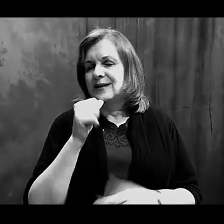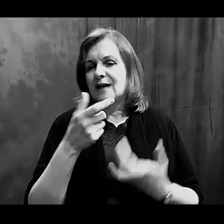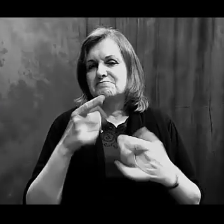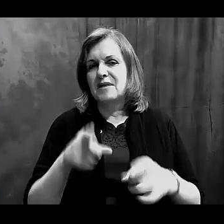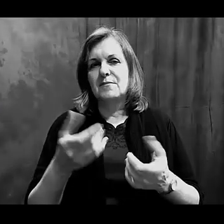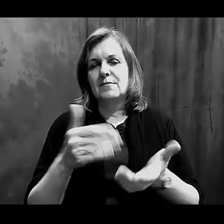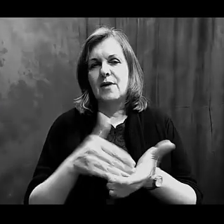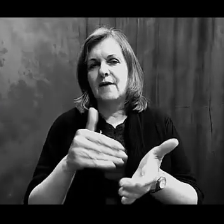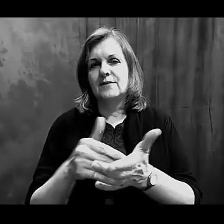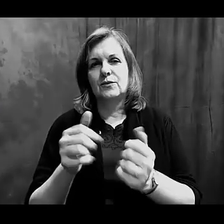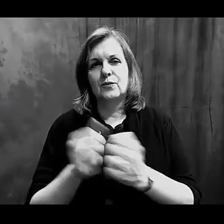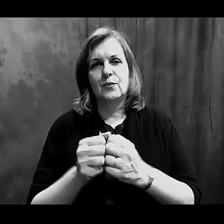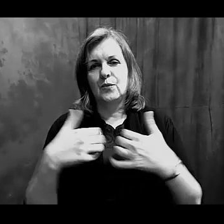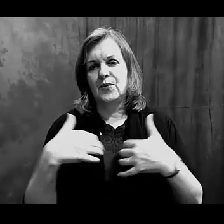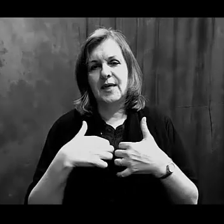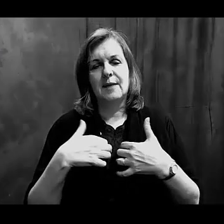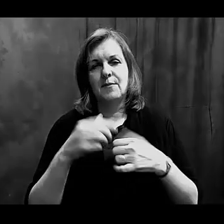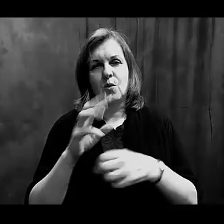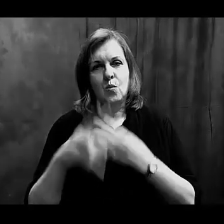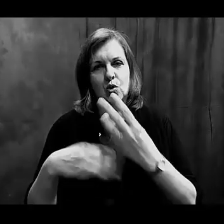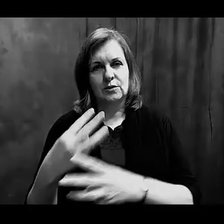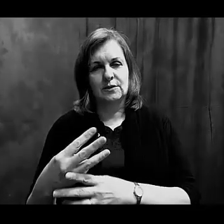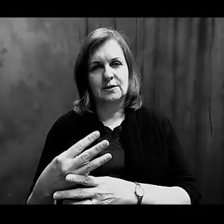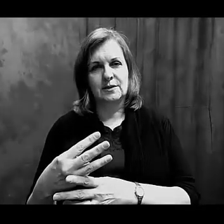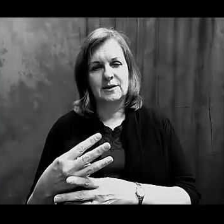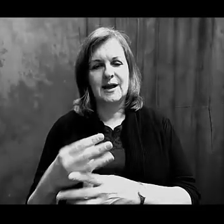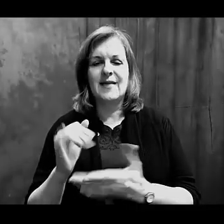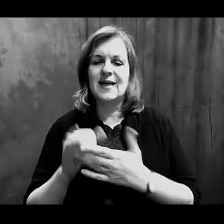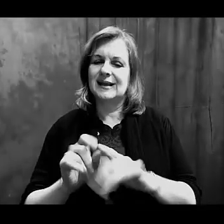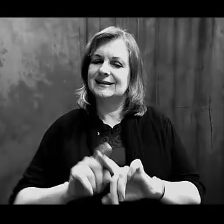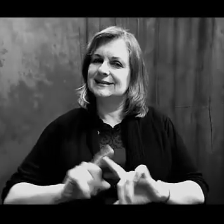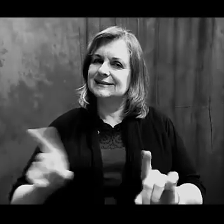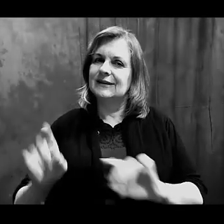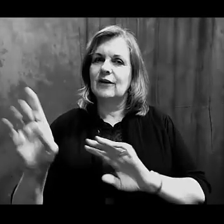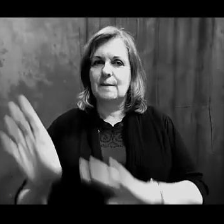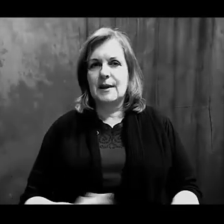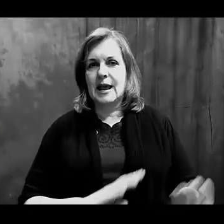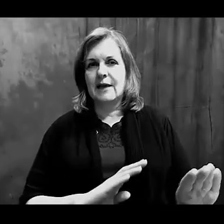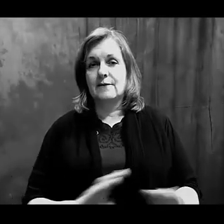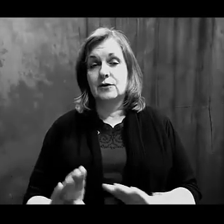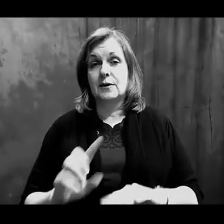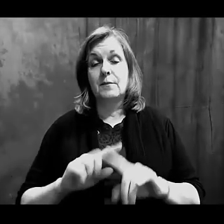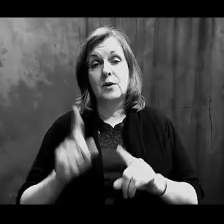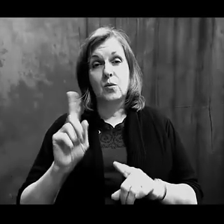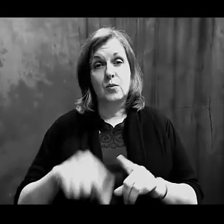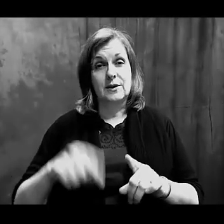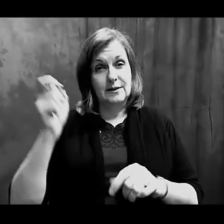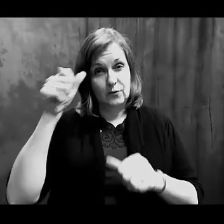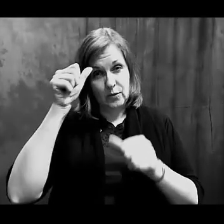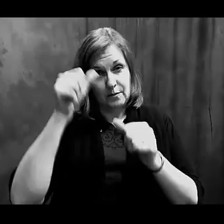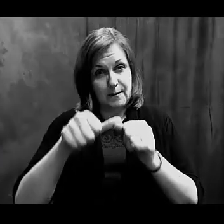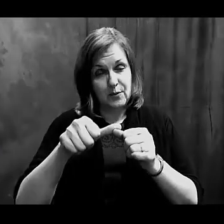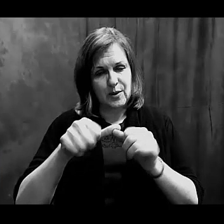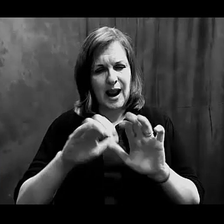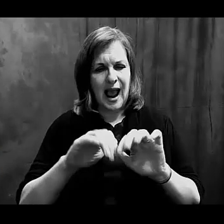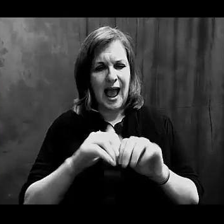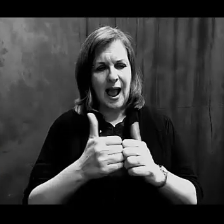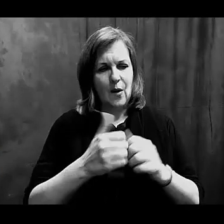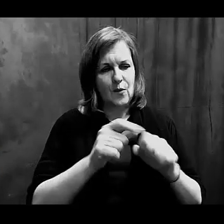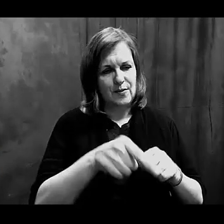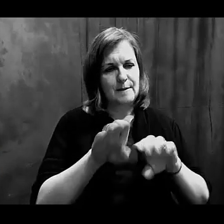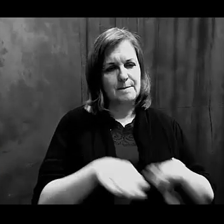pretty uncommon in the animal world. These are strange behaviors, they're different behaviors, but what you have to link in